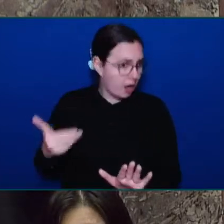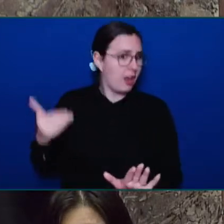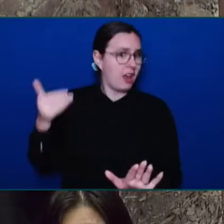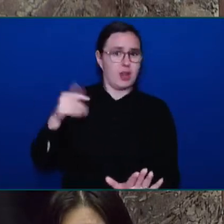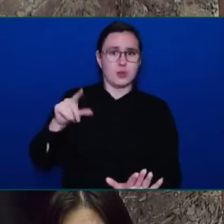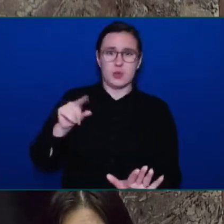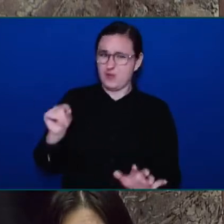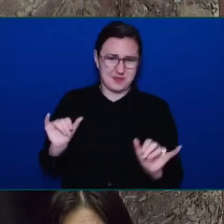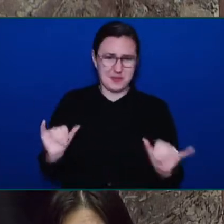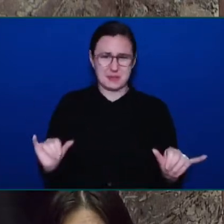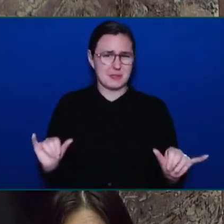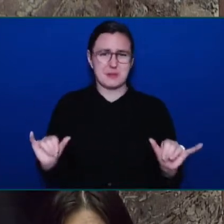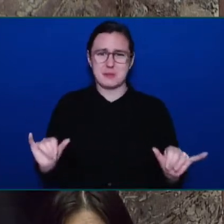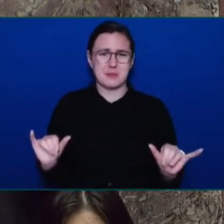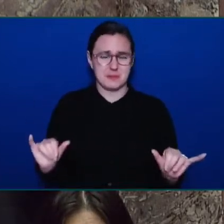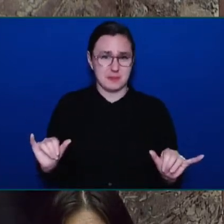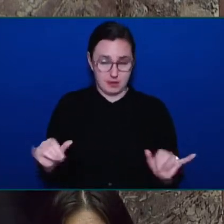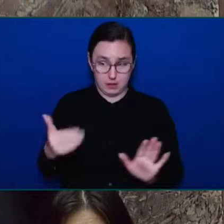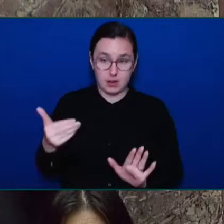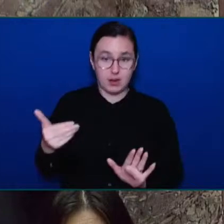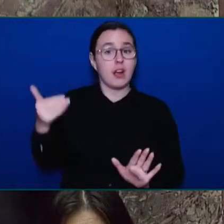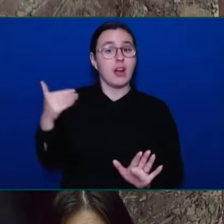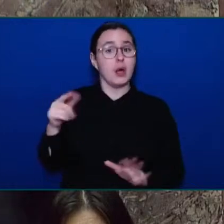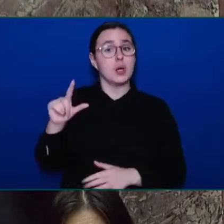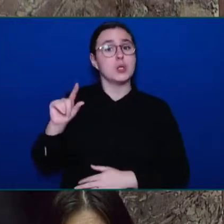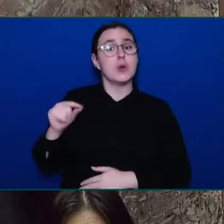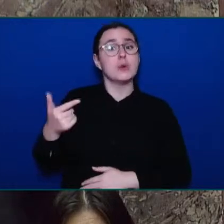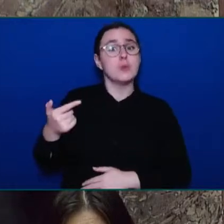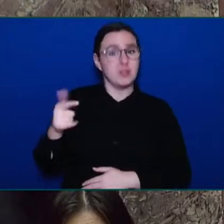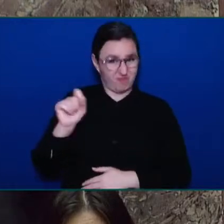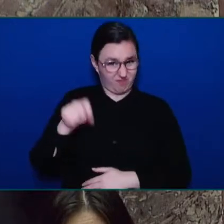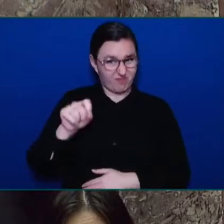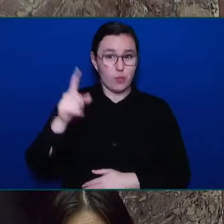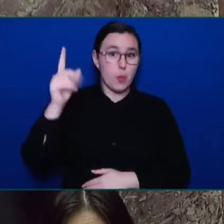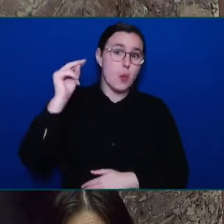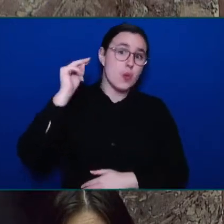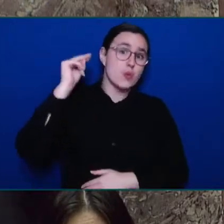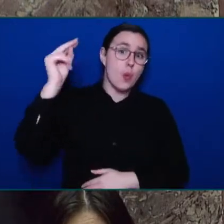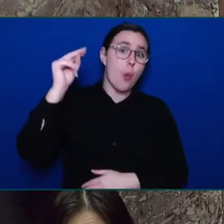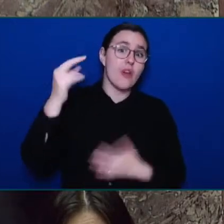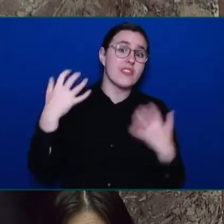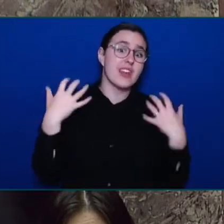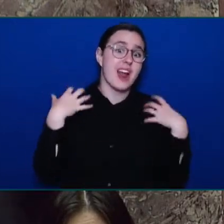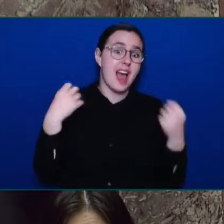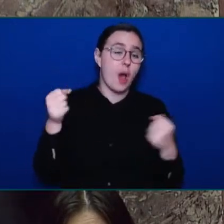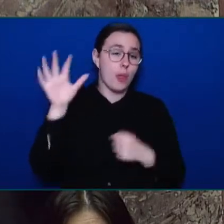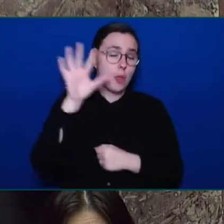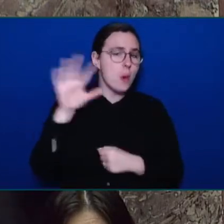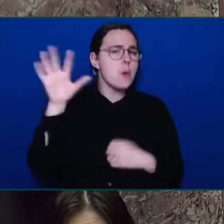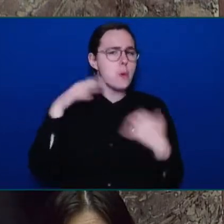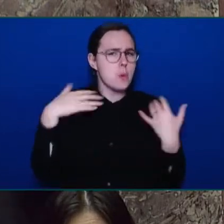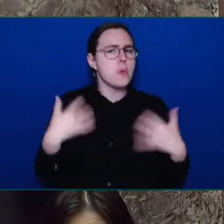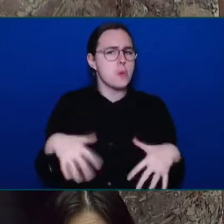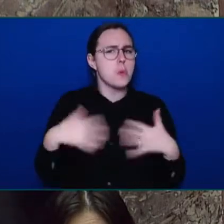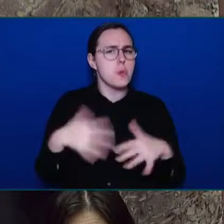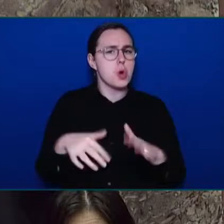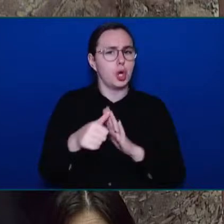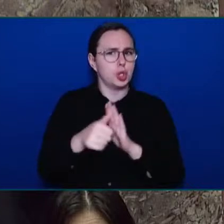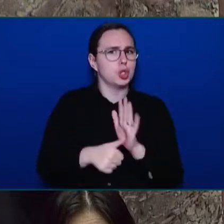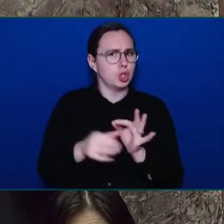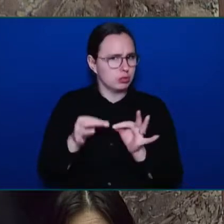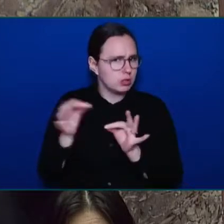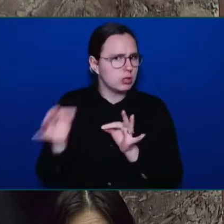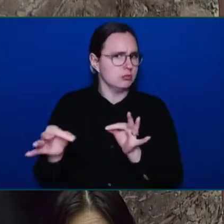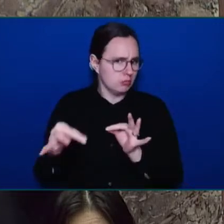of surgeries in the Northern Health Authority and mobilized to bring 160 people in critical care down to the southern part